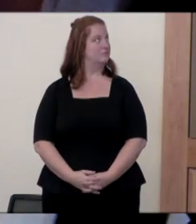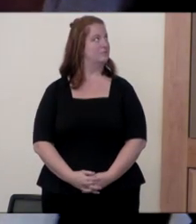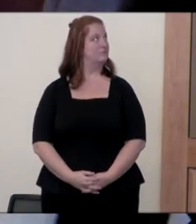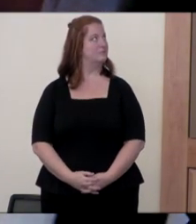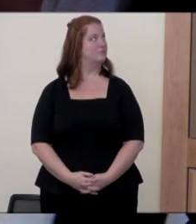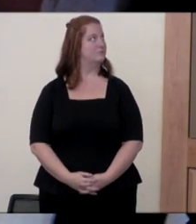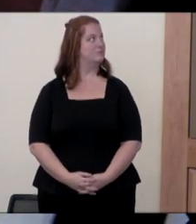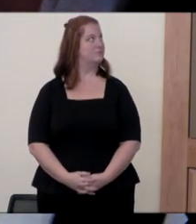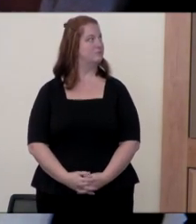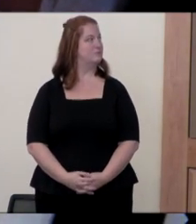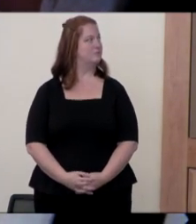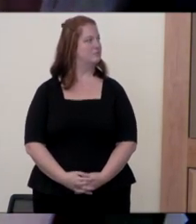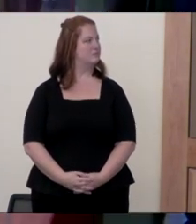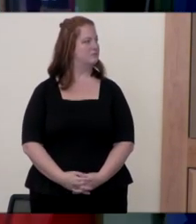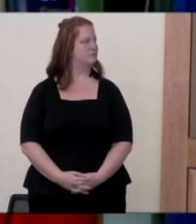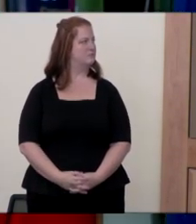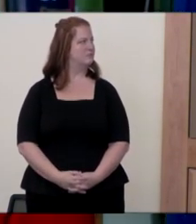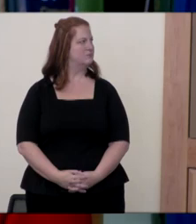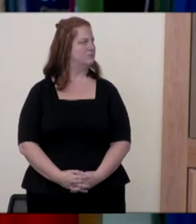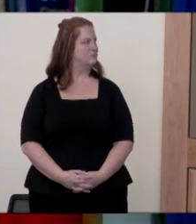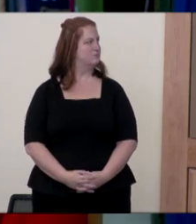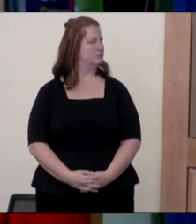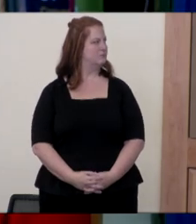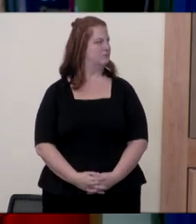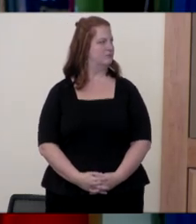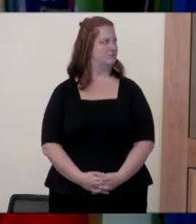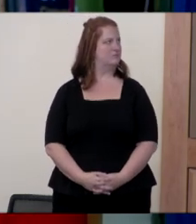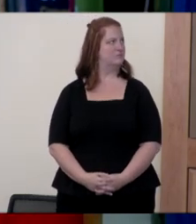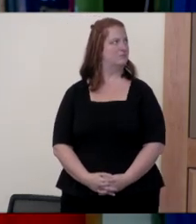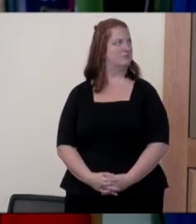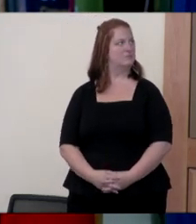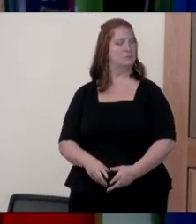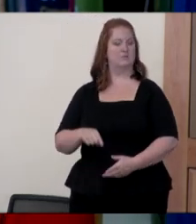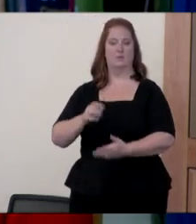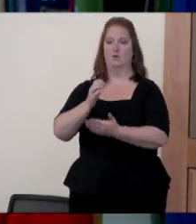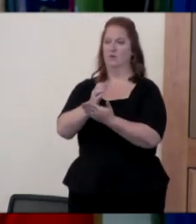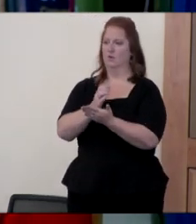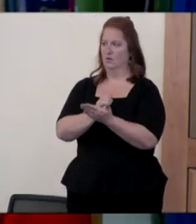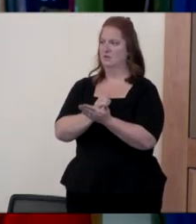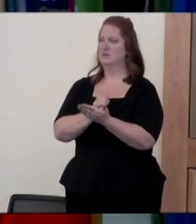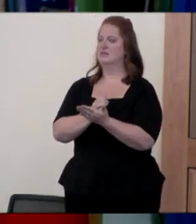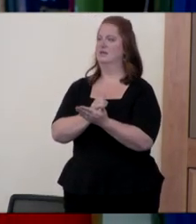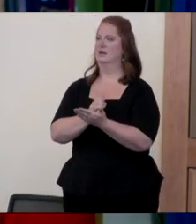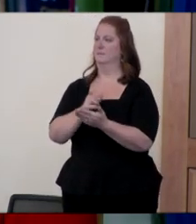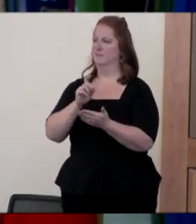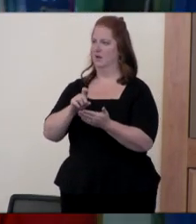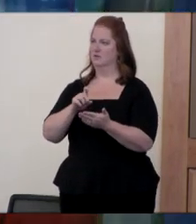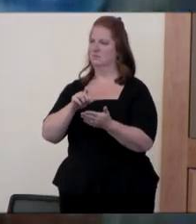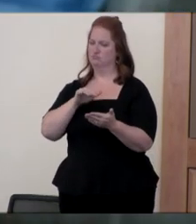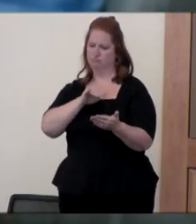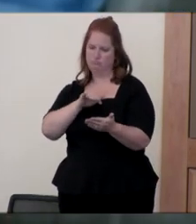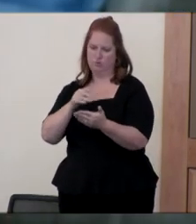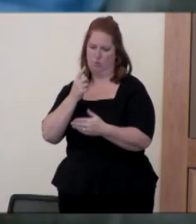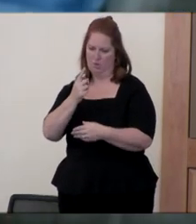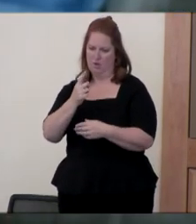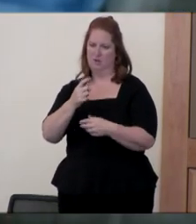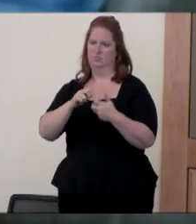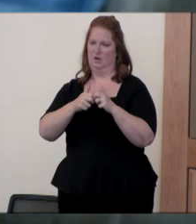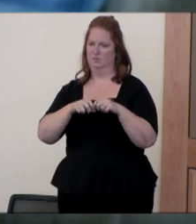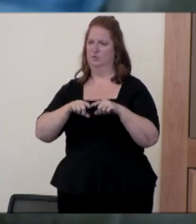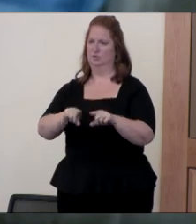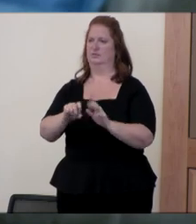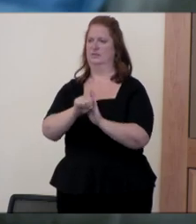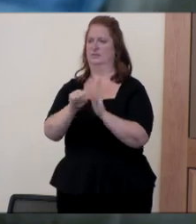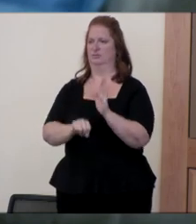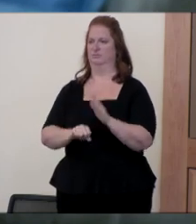The rhetoric course forces the student to examine only one problem over the course of the entire semester. You get to pick out your